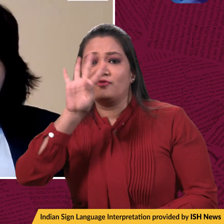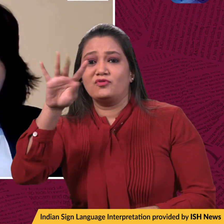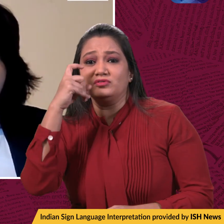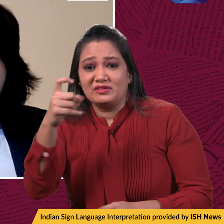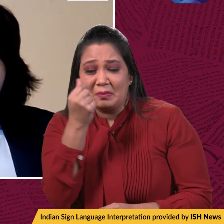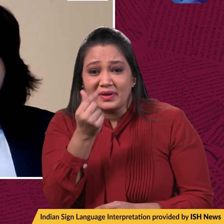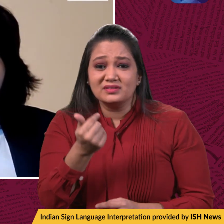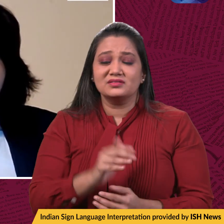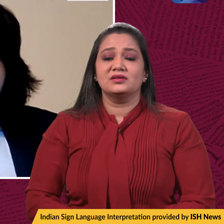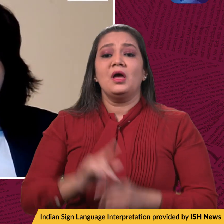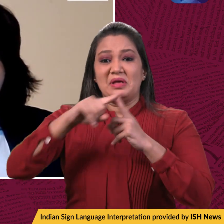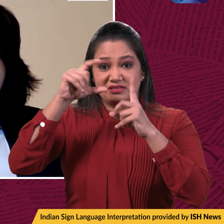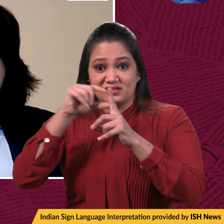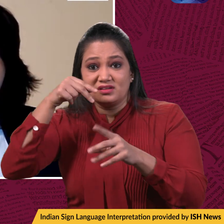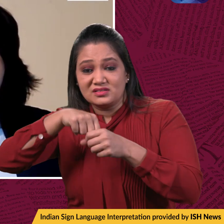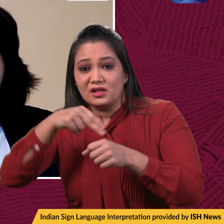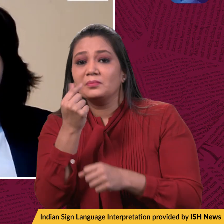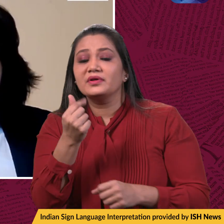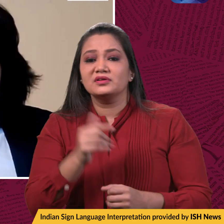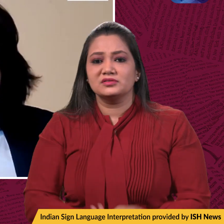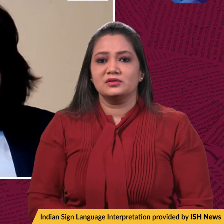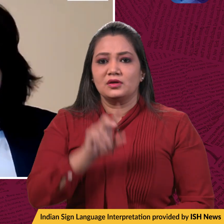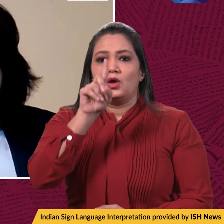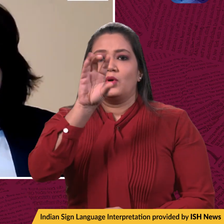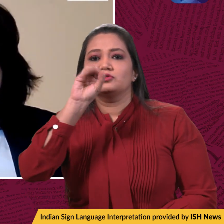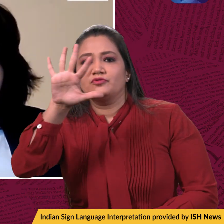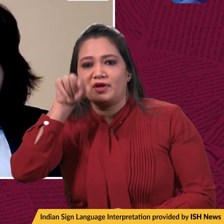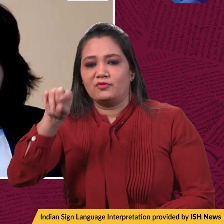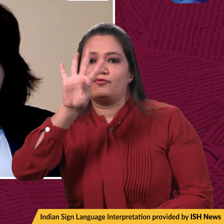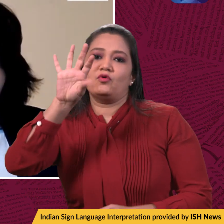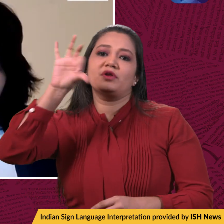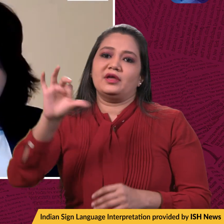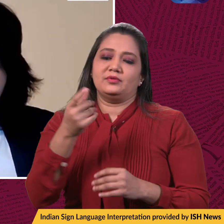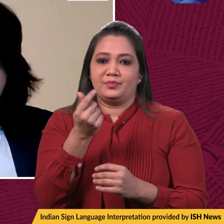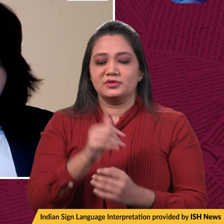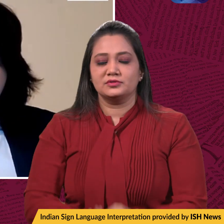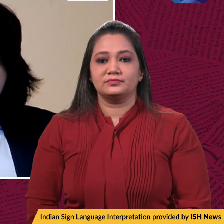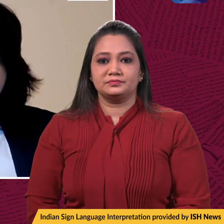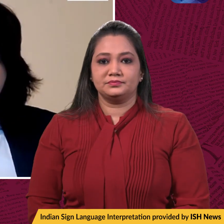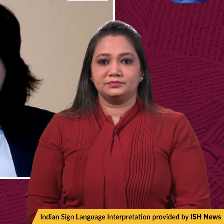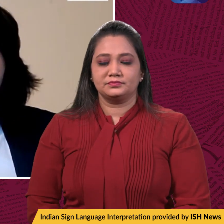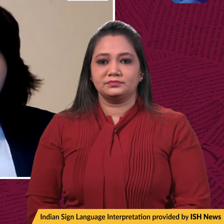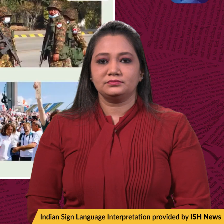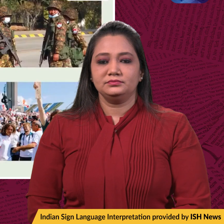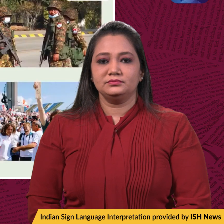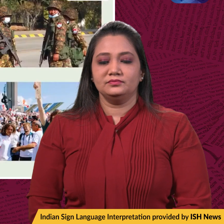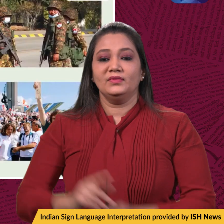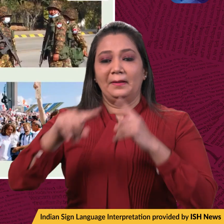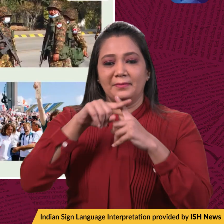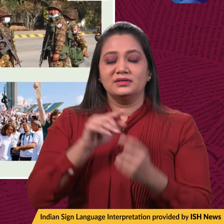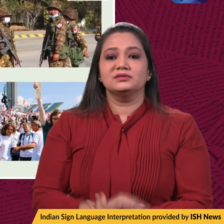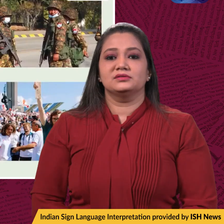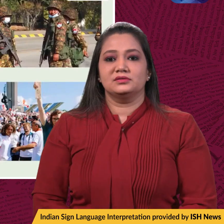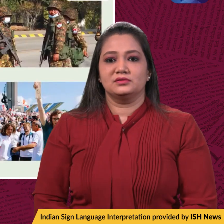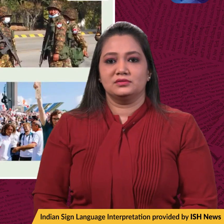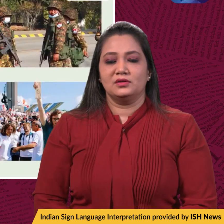114.47 rupees per litre and diesel price costs 105.49 rupees per litre. Also, news coming